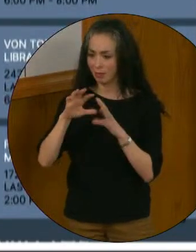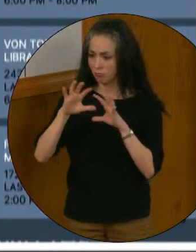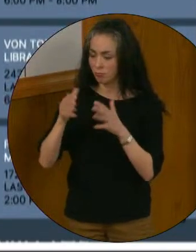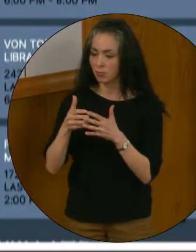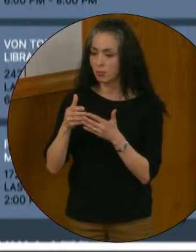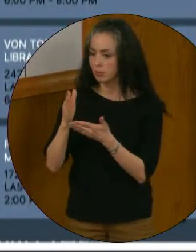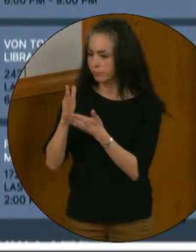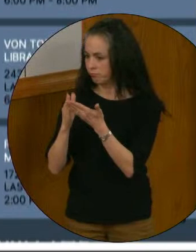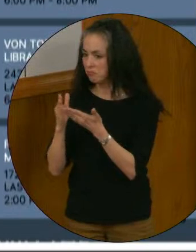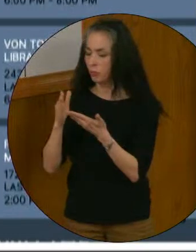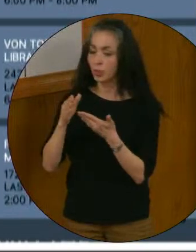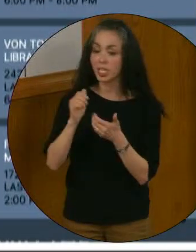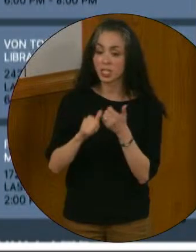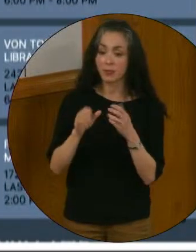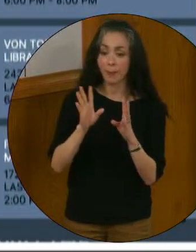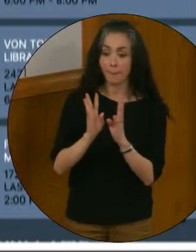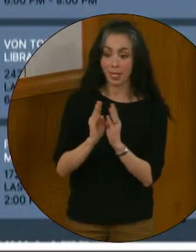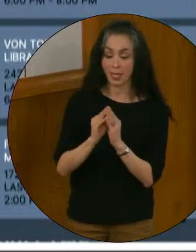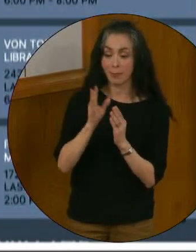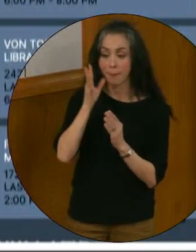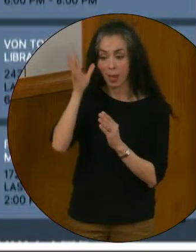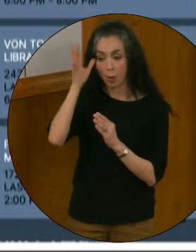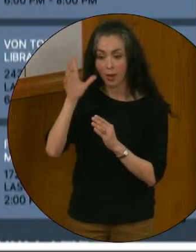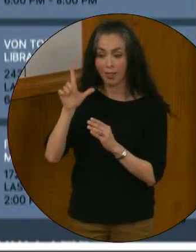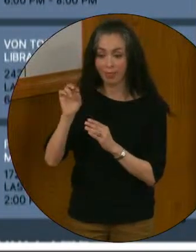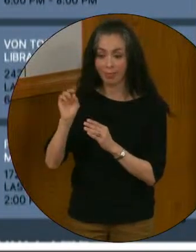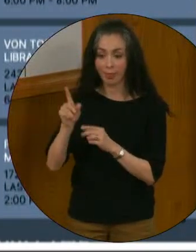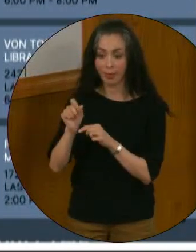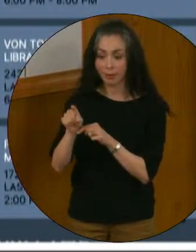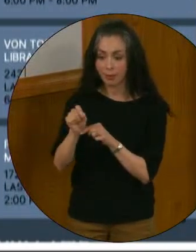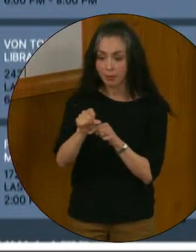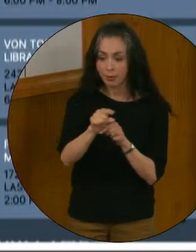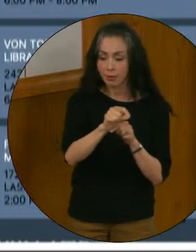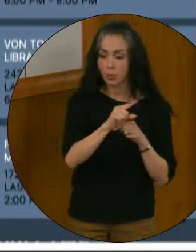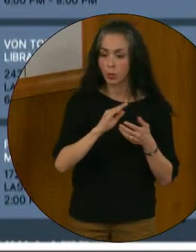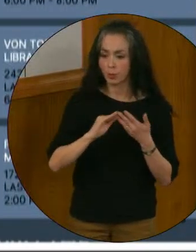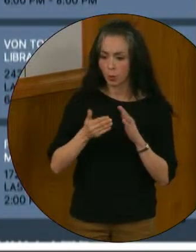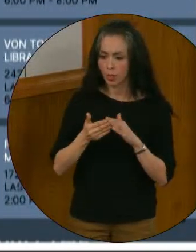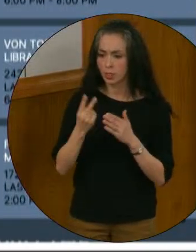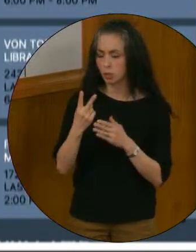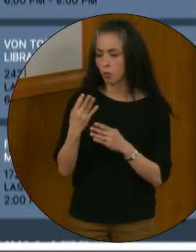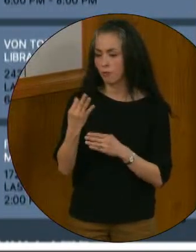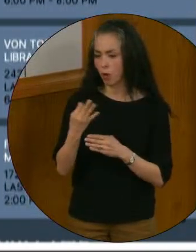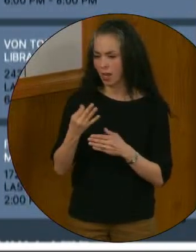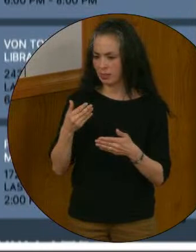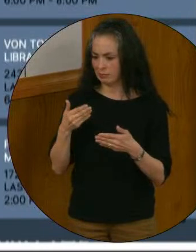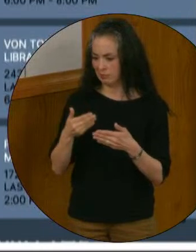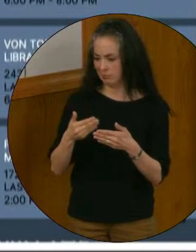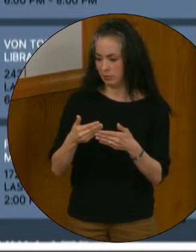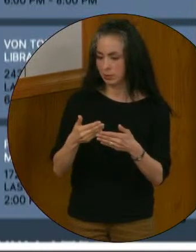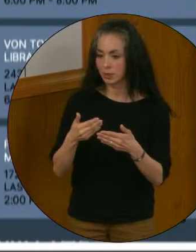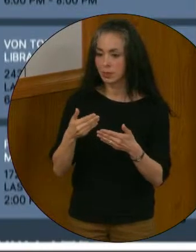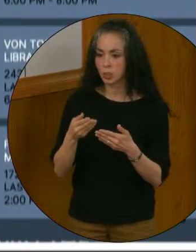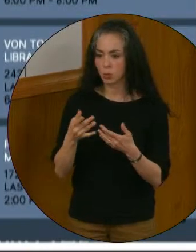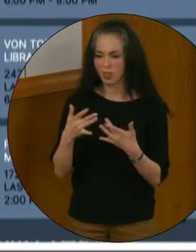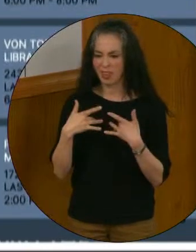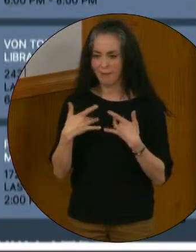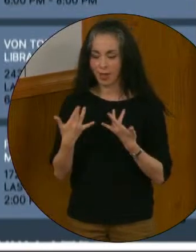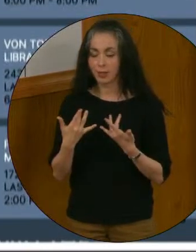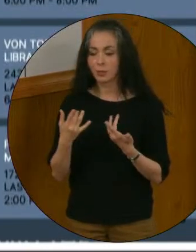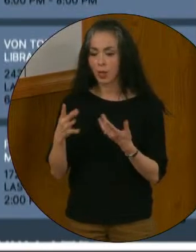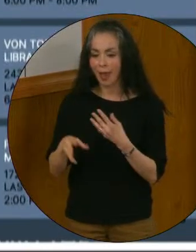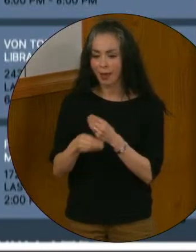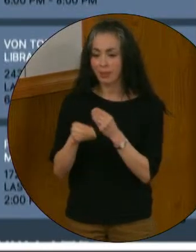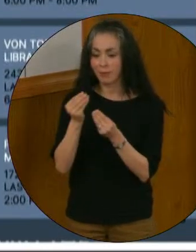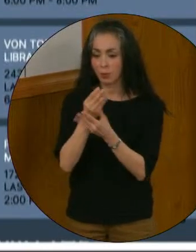meetings. Parent links, we sent out parent links to all of our community in the 2 Fridays leading up to the event. We added the information